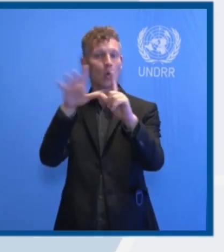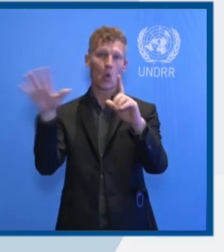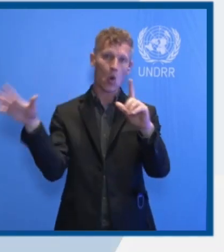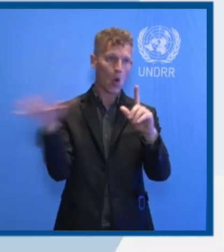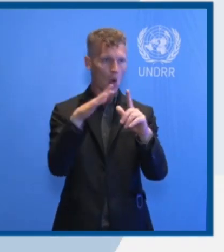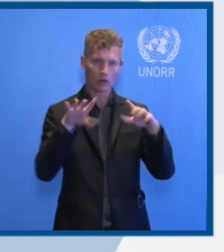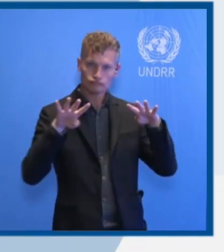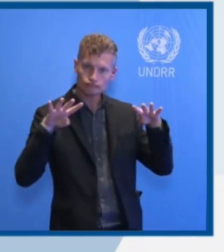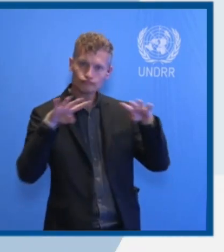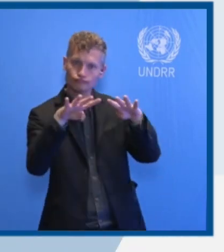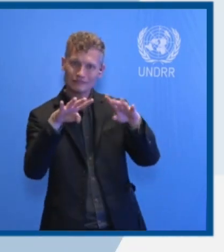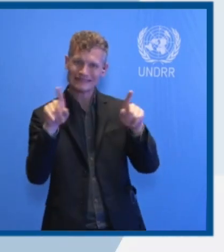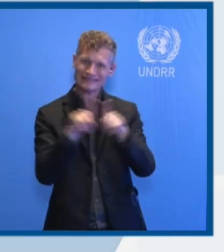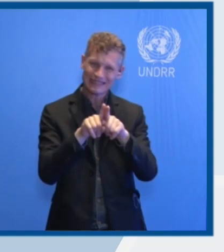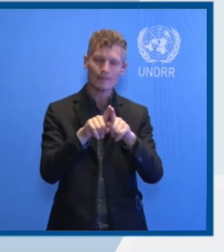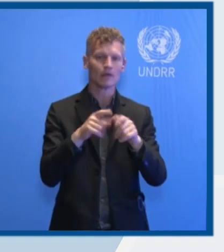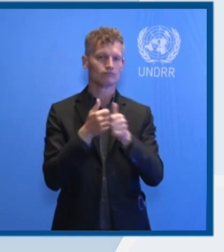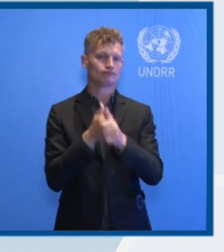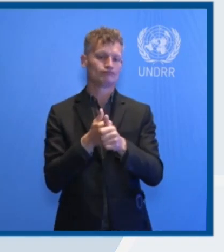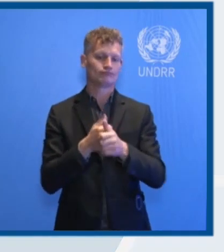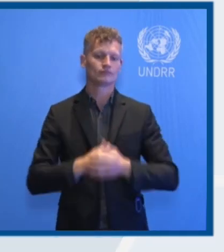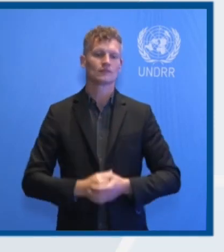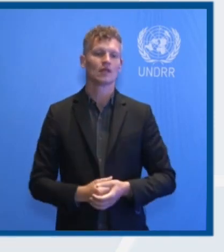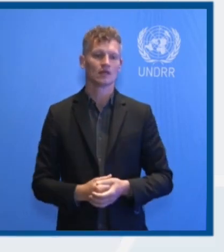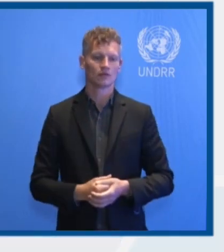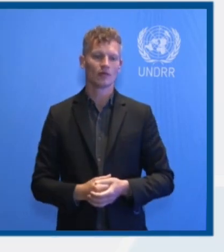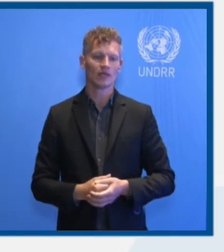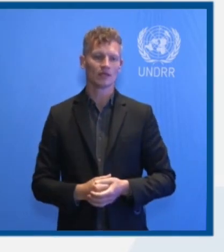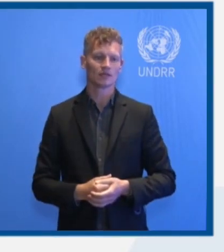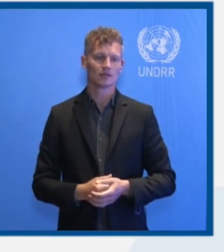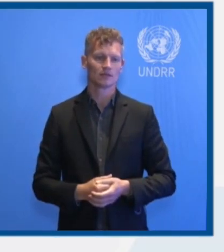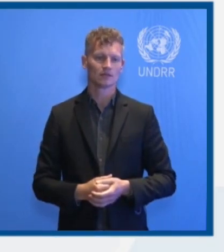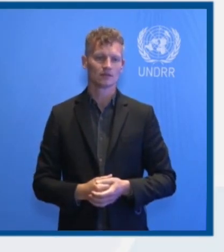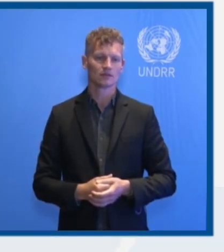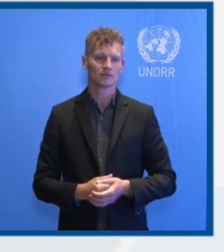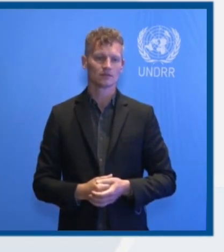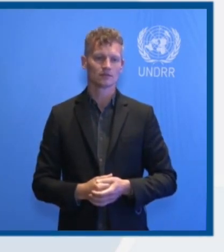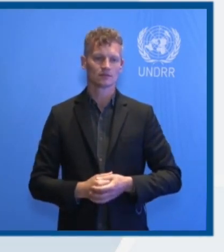our progress. Thanks. Thank you very much, Sanjay.